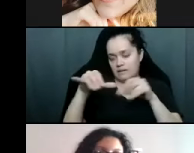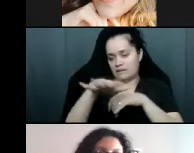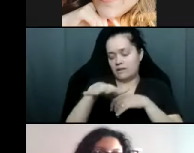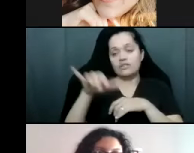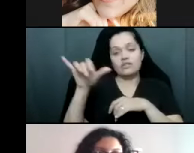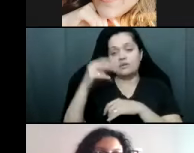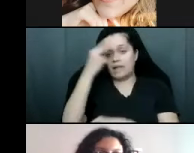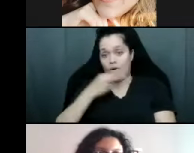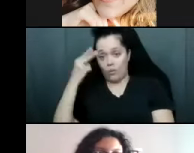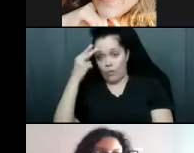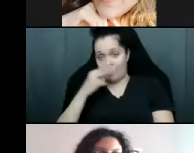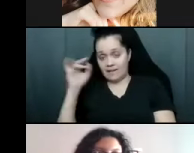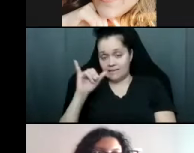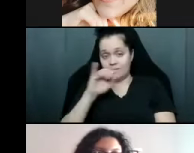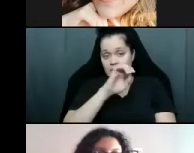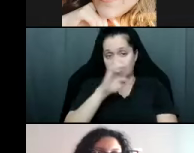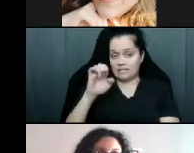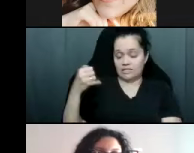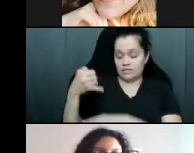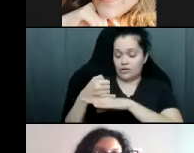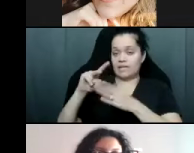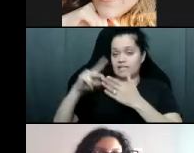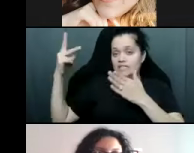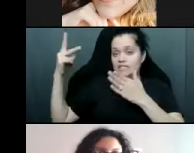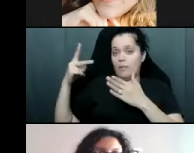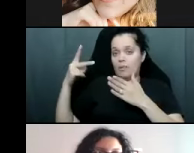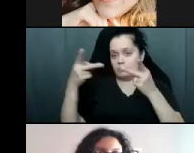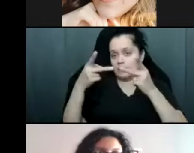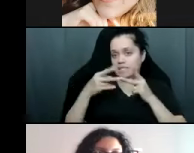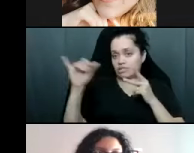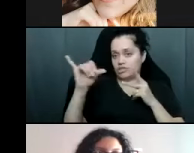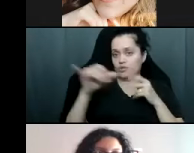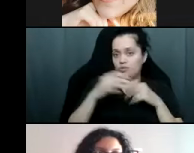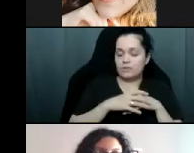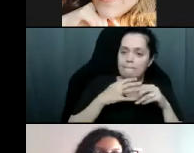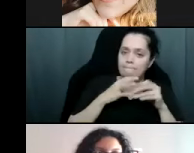Easter Island has this dual position.